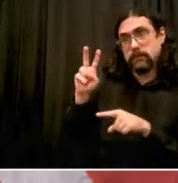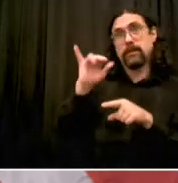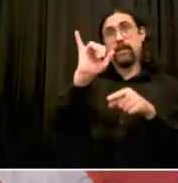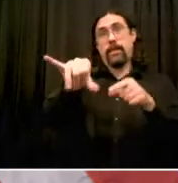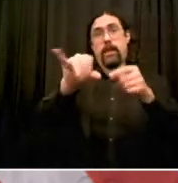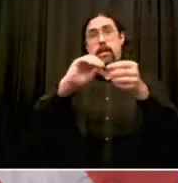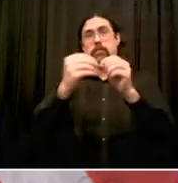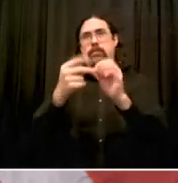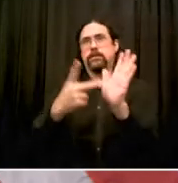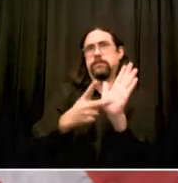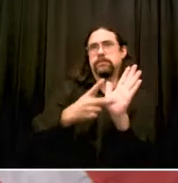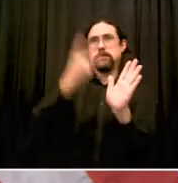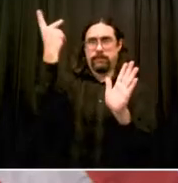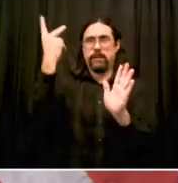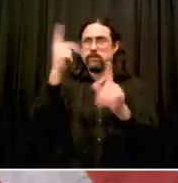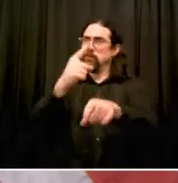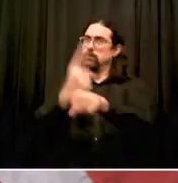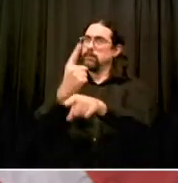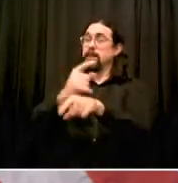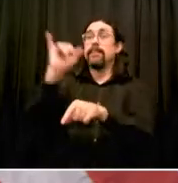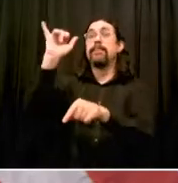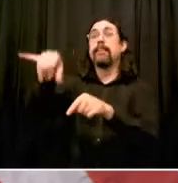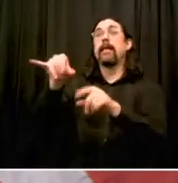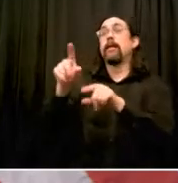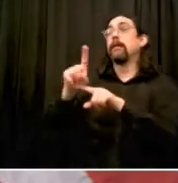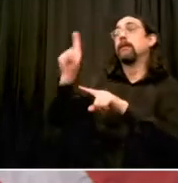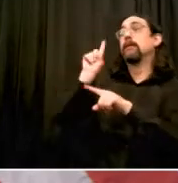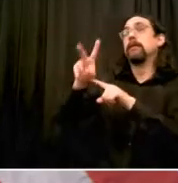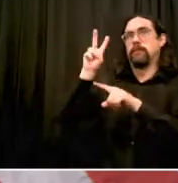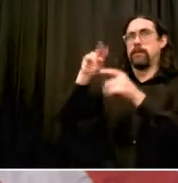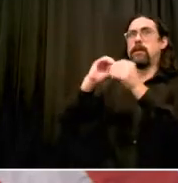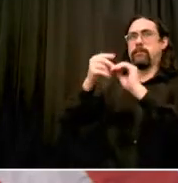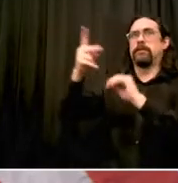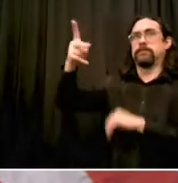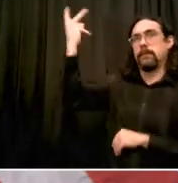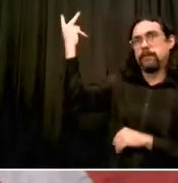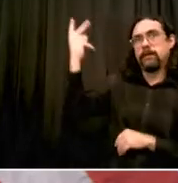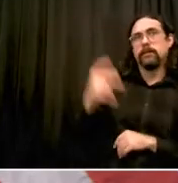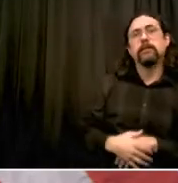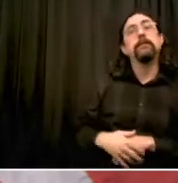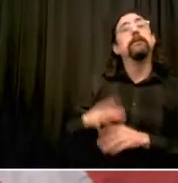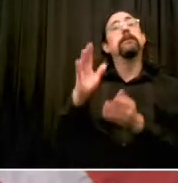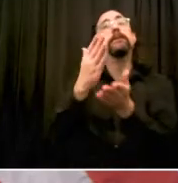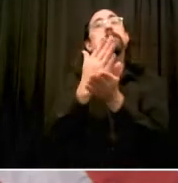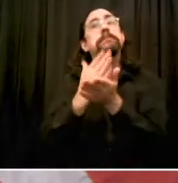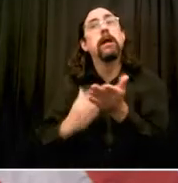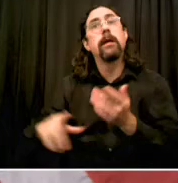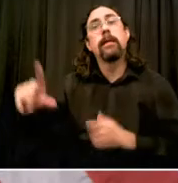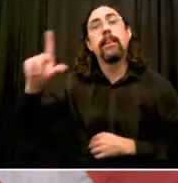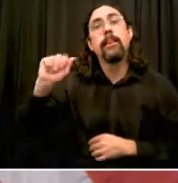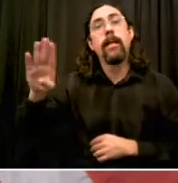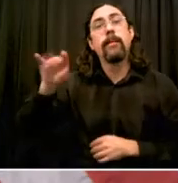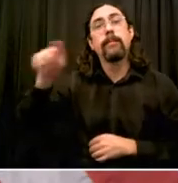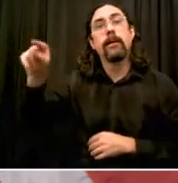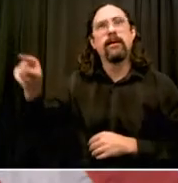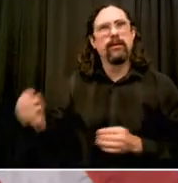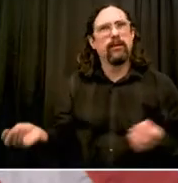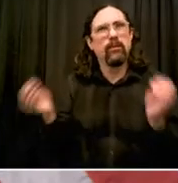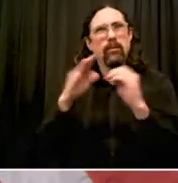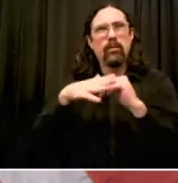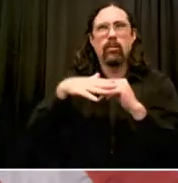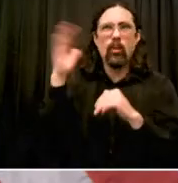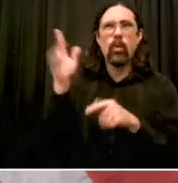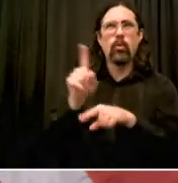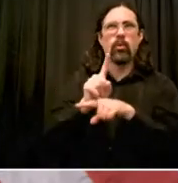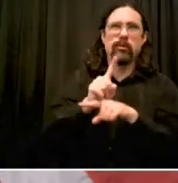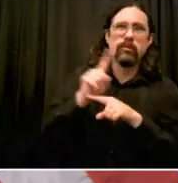more than a week of wait time. So as labs have gone to use strategies like pooling, their numbers have precipitously